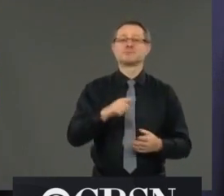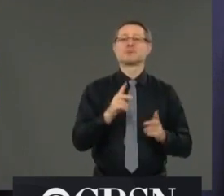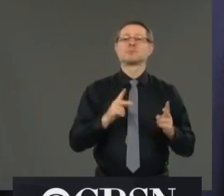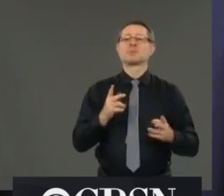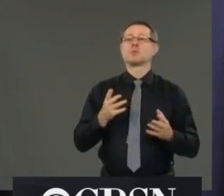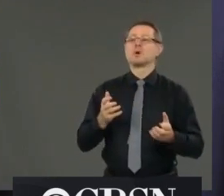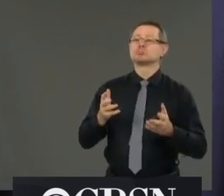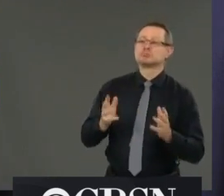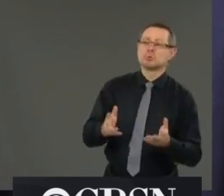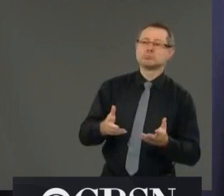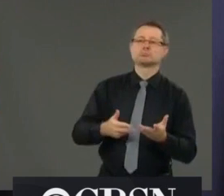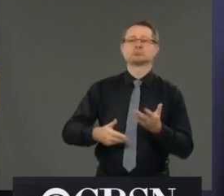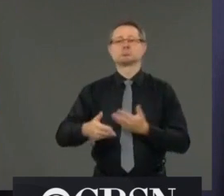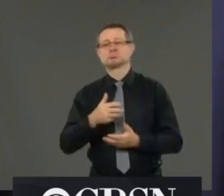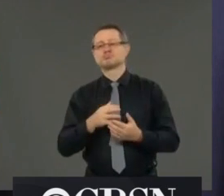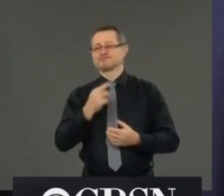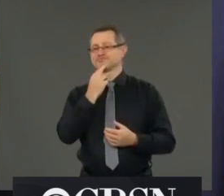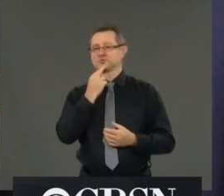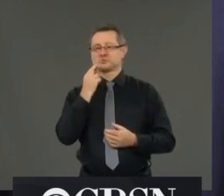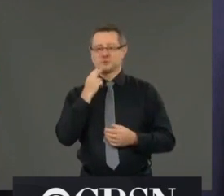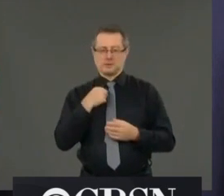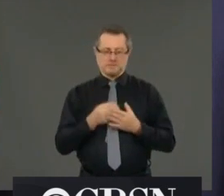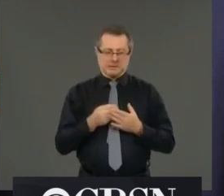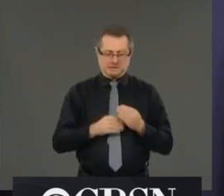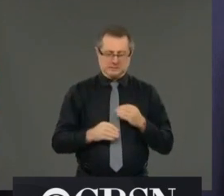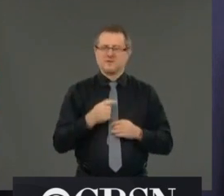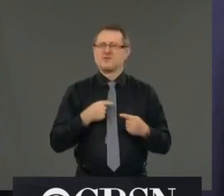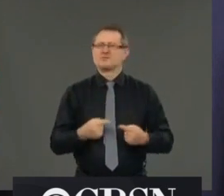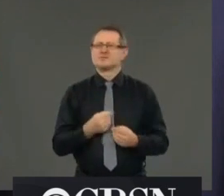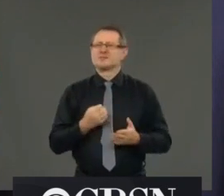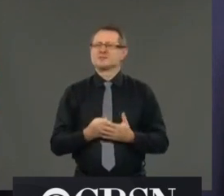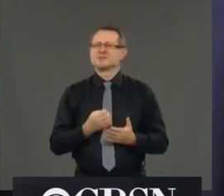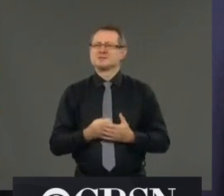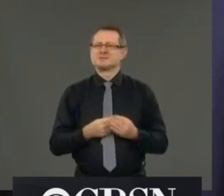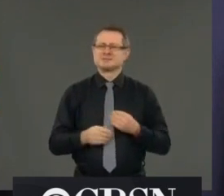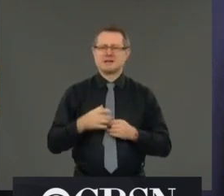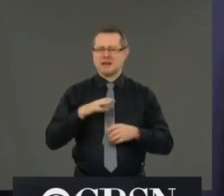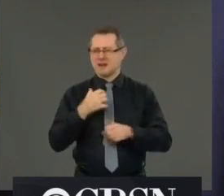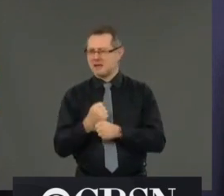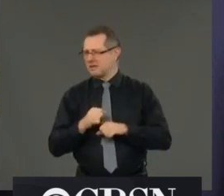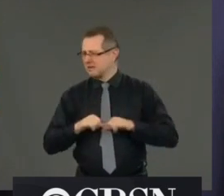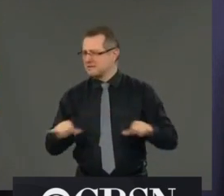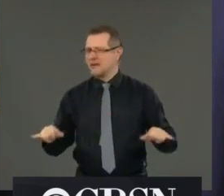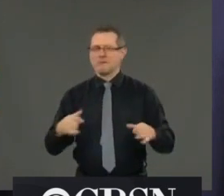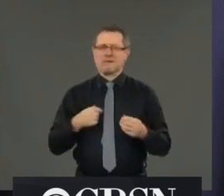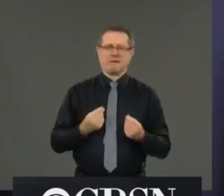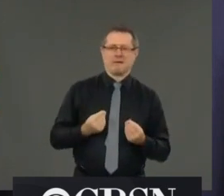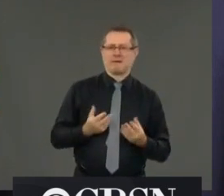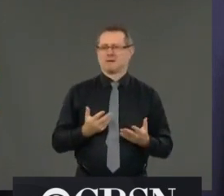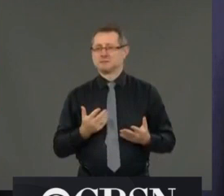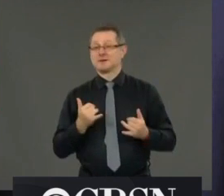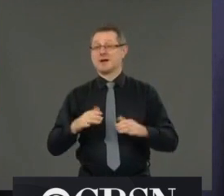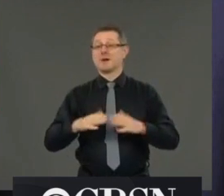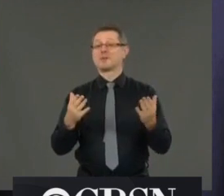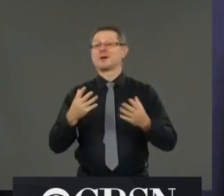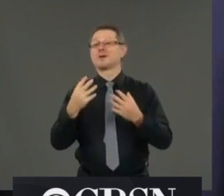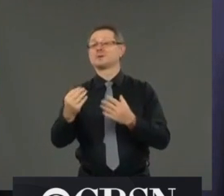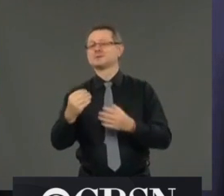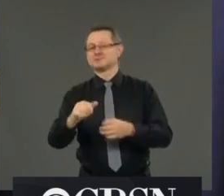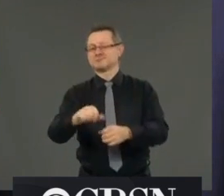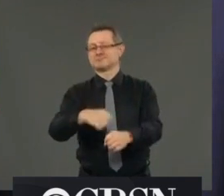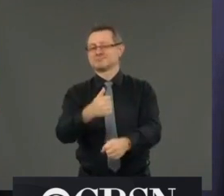the restaurants were dying. Any bar has by the current